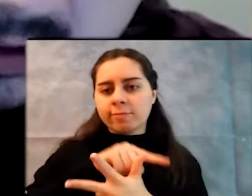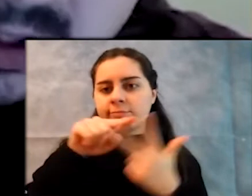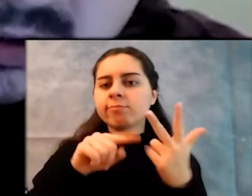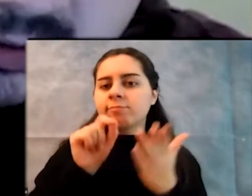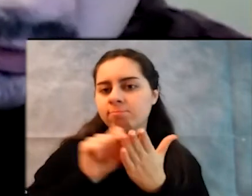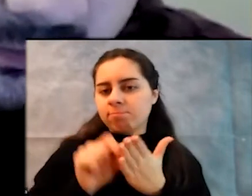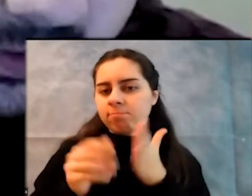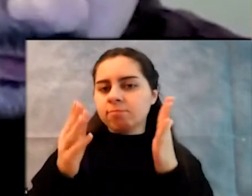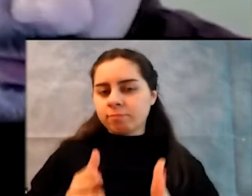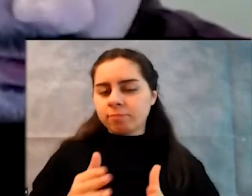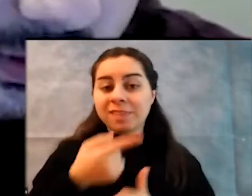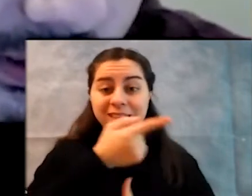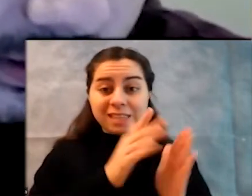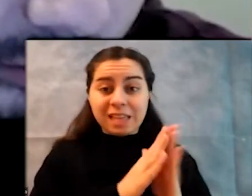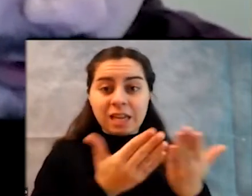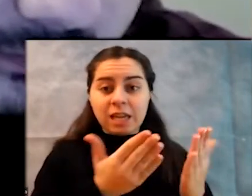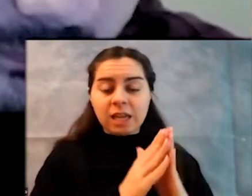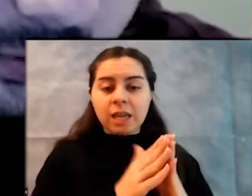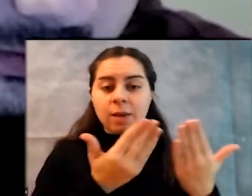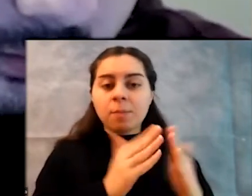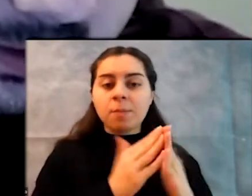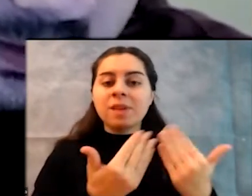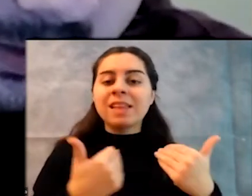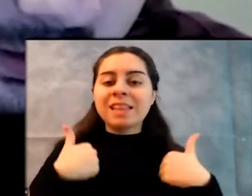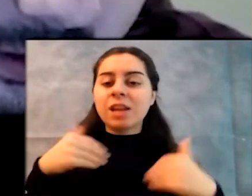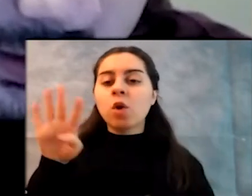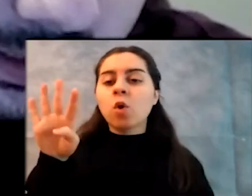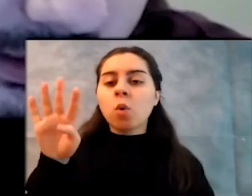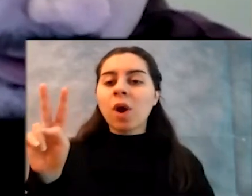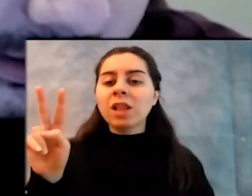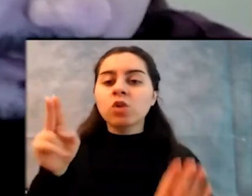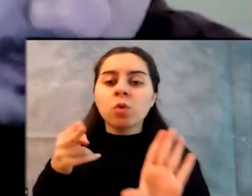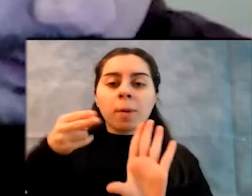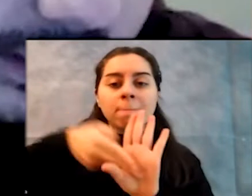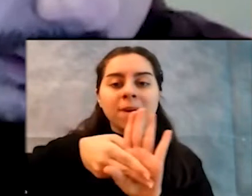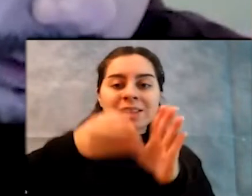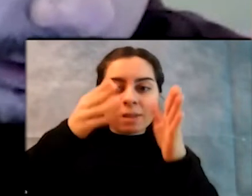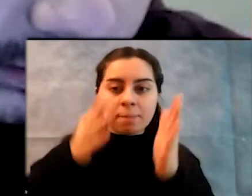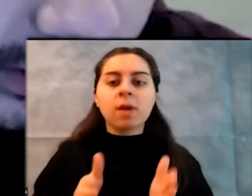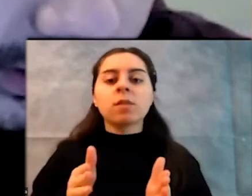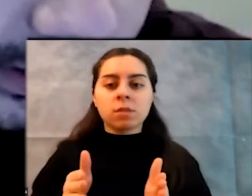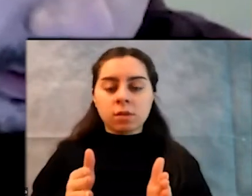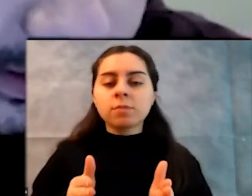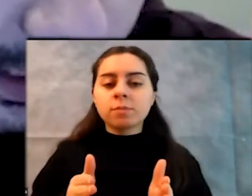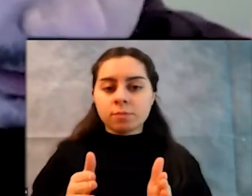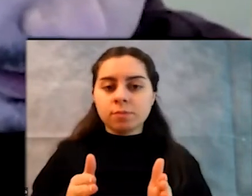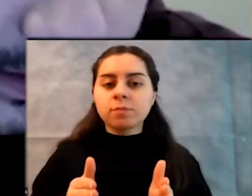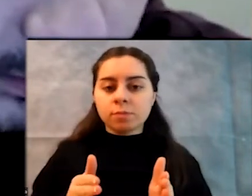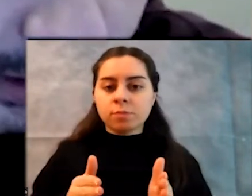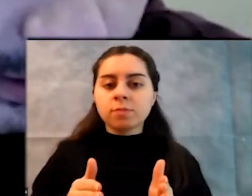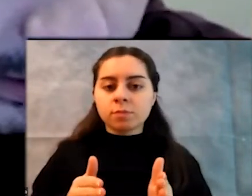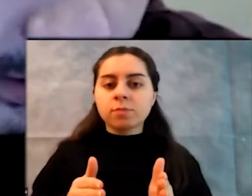This publication features the work of 42 participating artists and collectives included in this